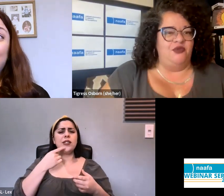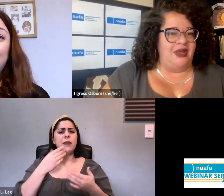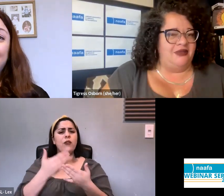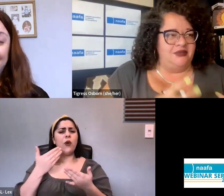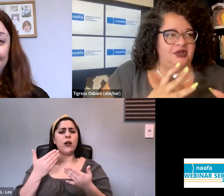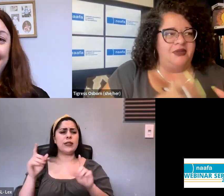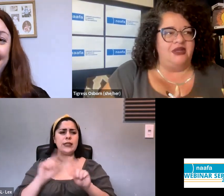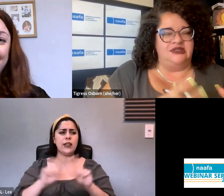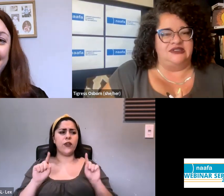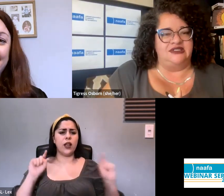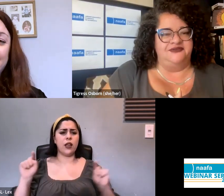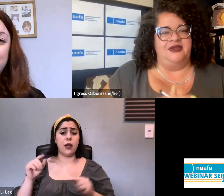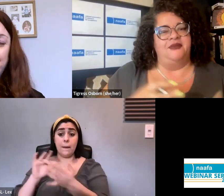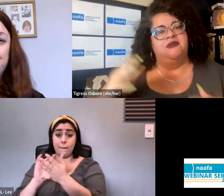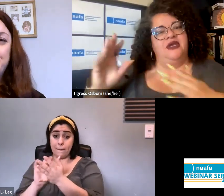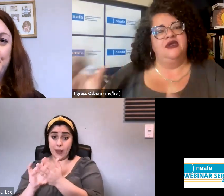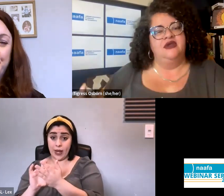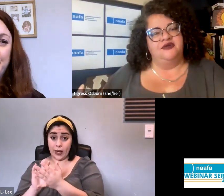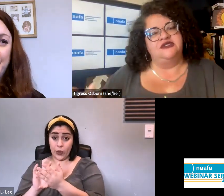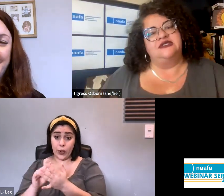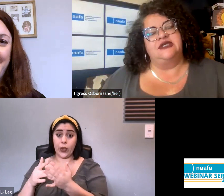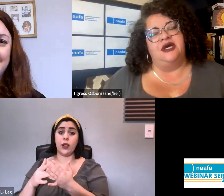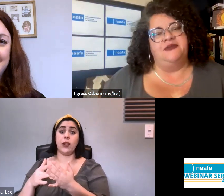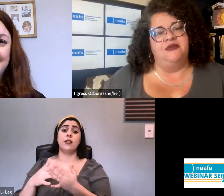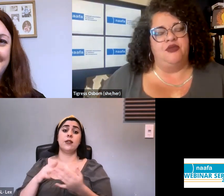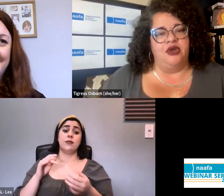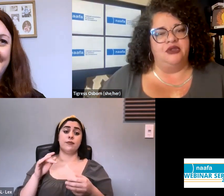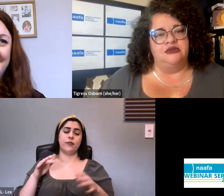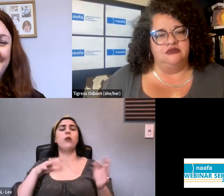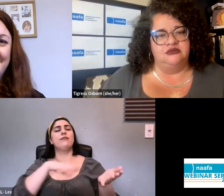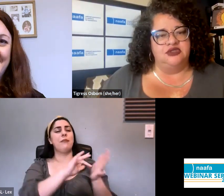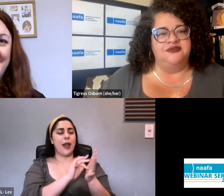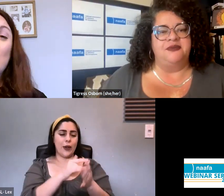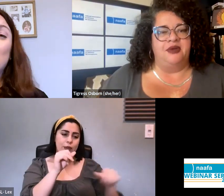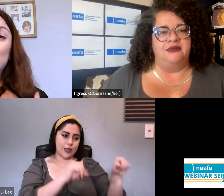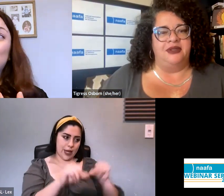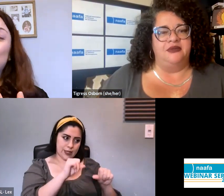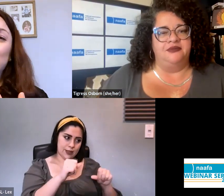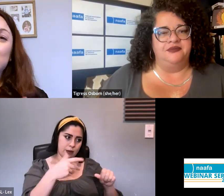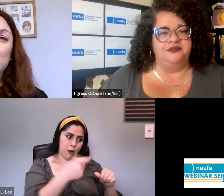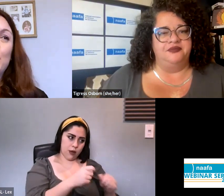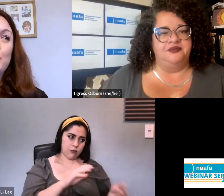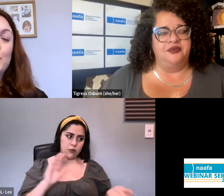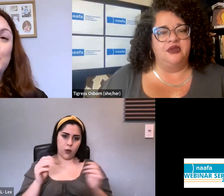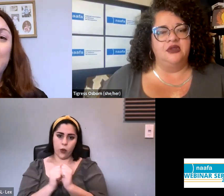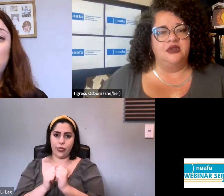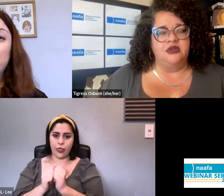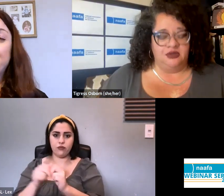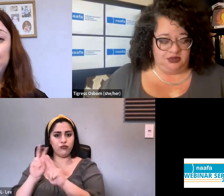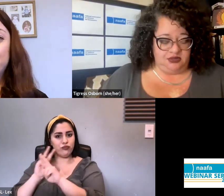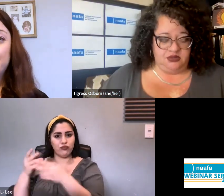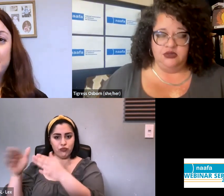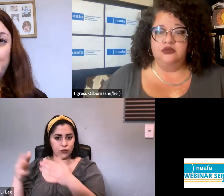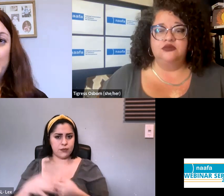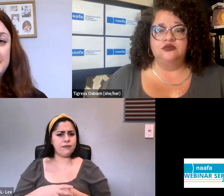difference between why, medical and scientific embalming versus memorial service. So for embalming